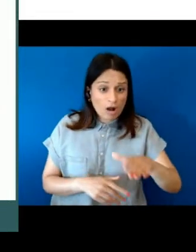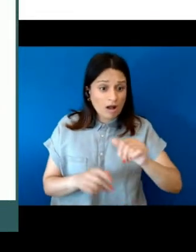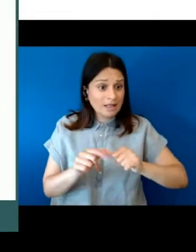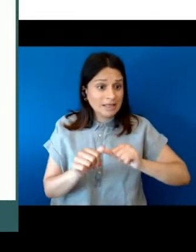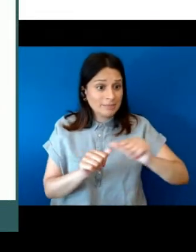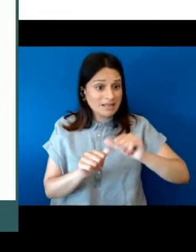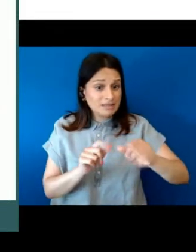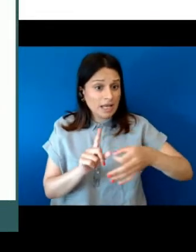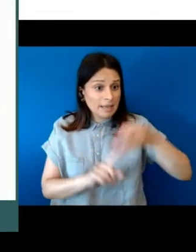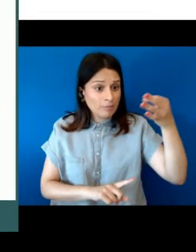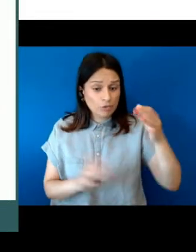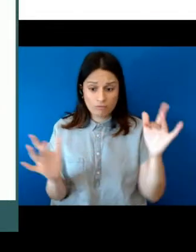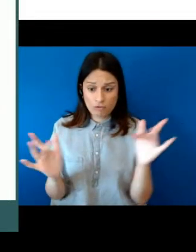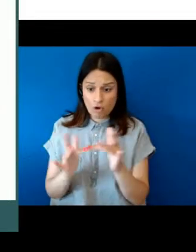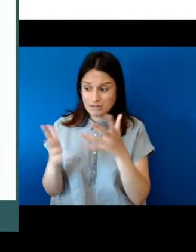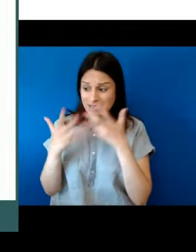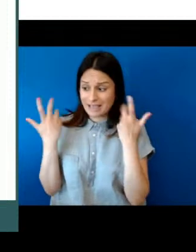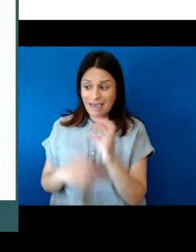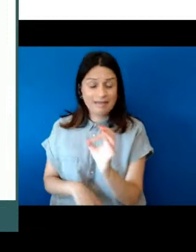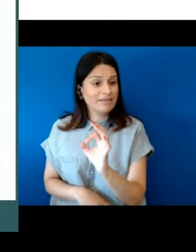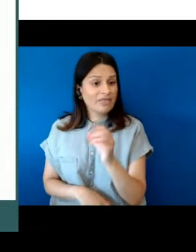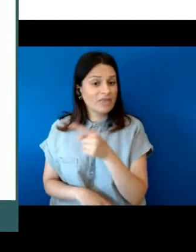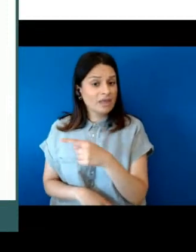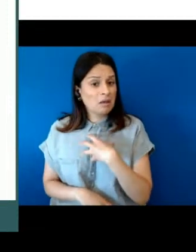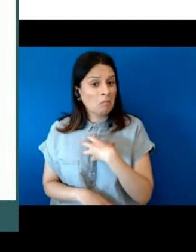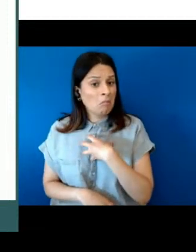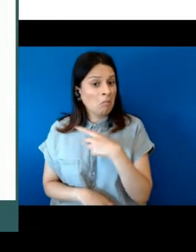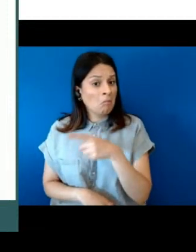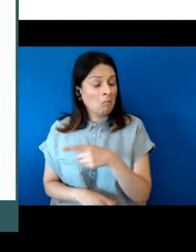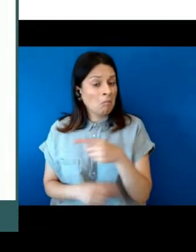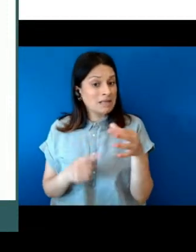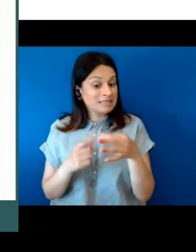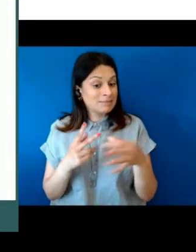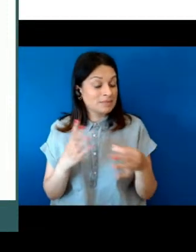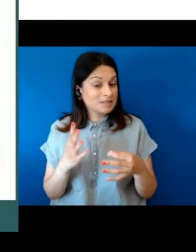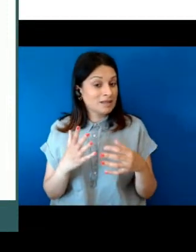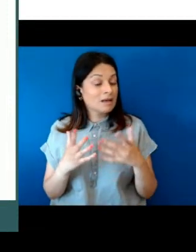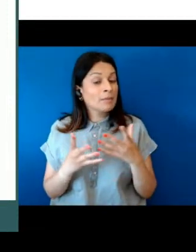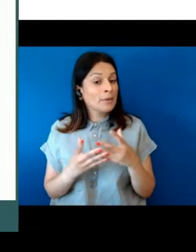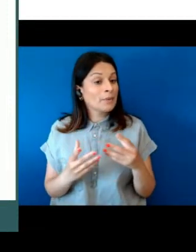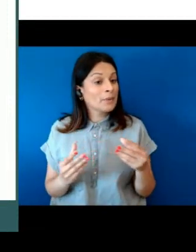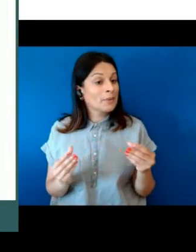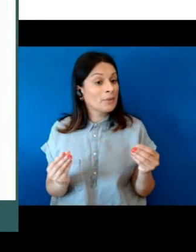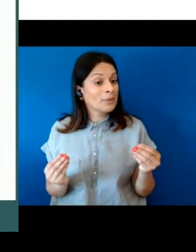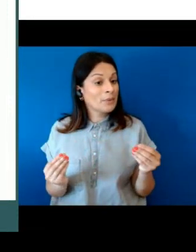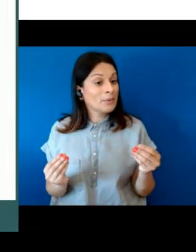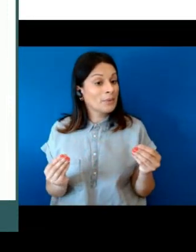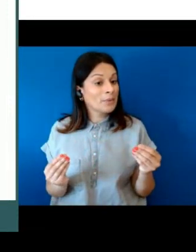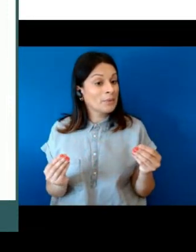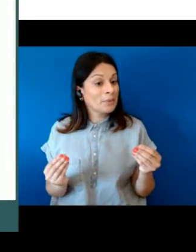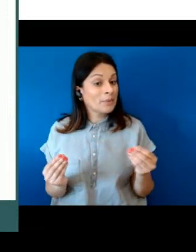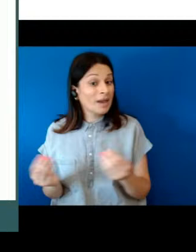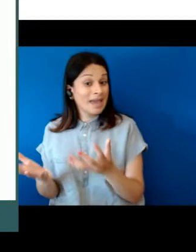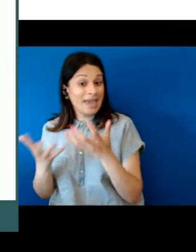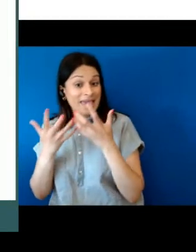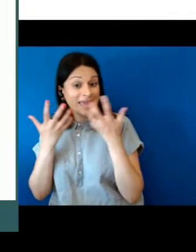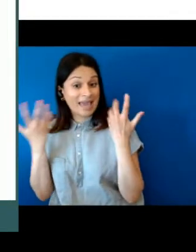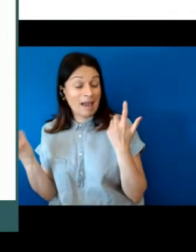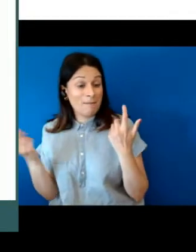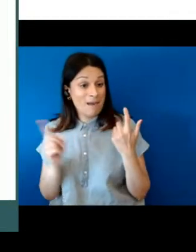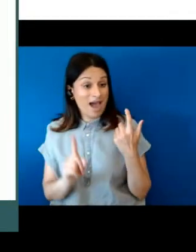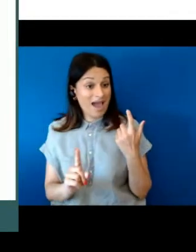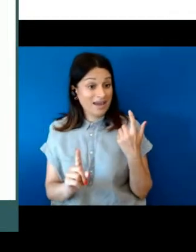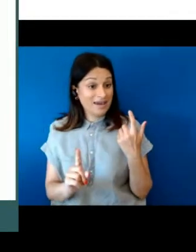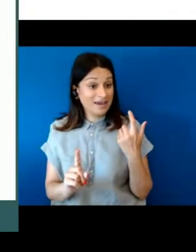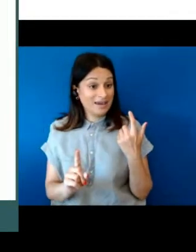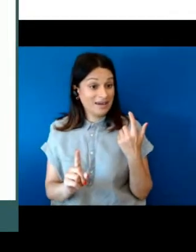contact with the cat, and the symptoms are much relieved. And then of course when the cat does come back, you've got the symptoms coming